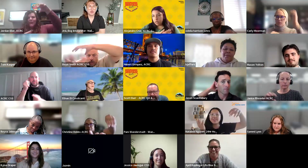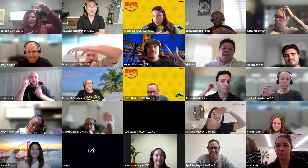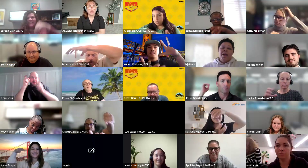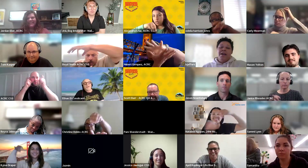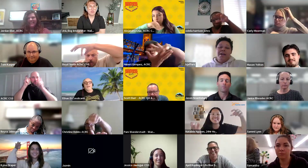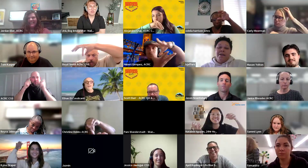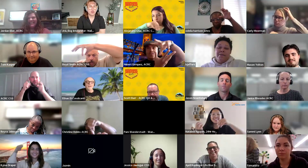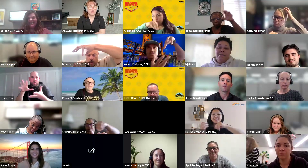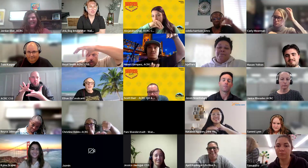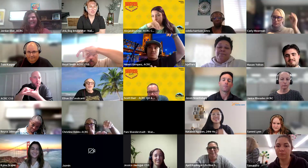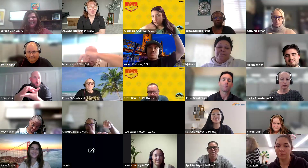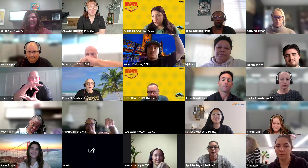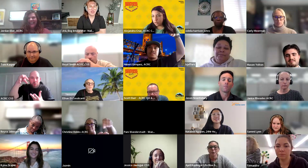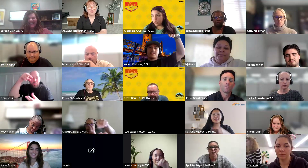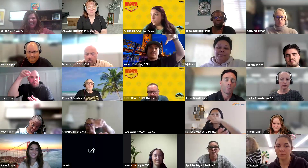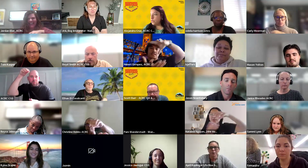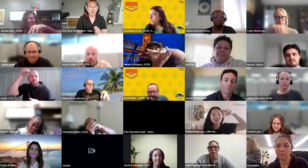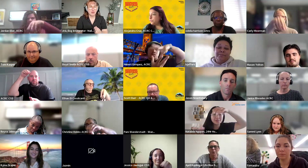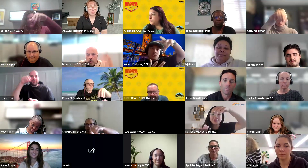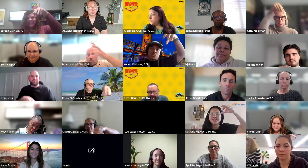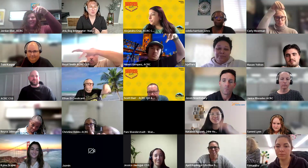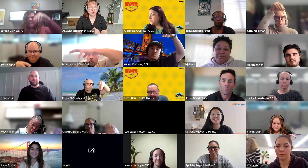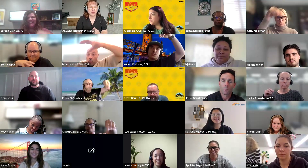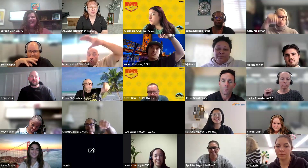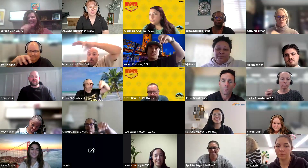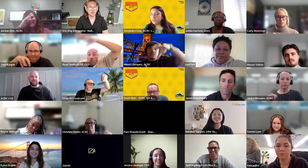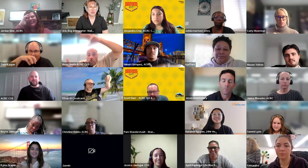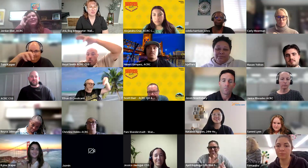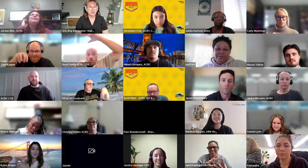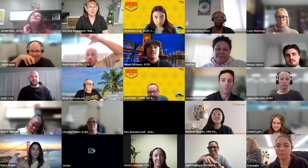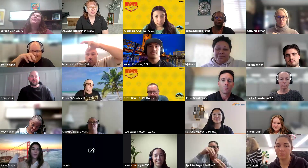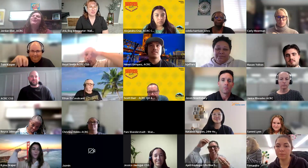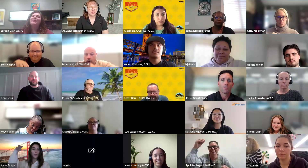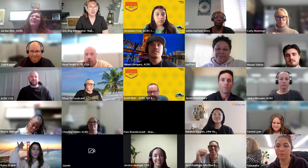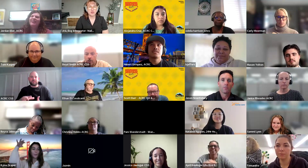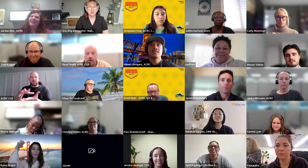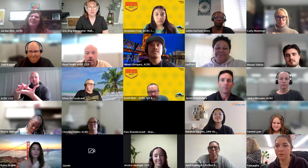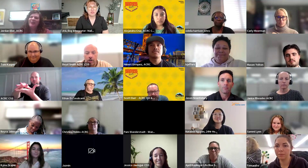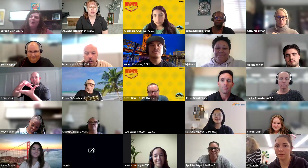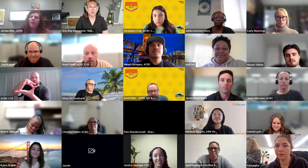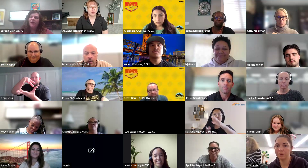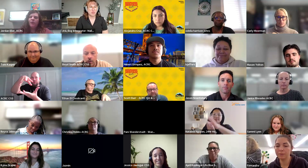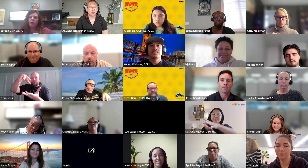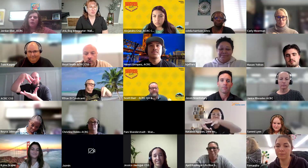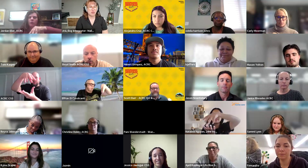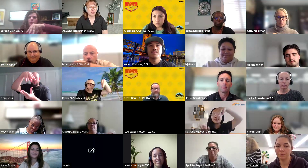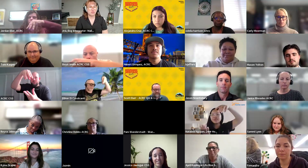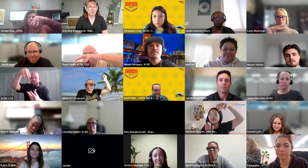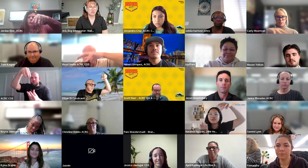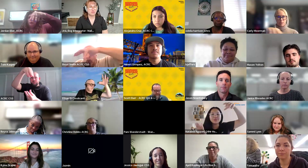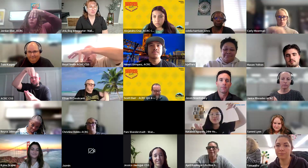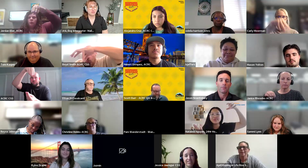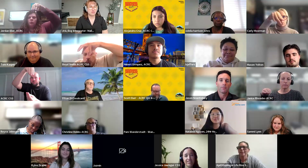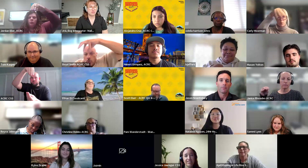Okay, so we're showing the shape of a ghost, and you can put a little spooky face on to show how spooky ghosts